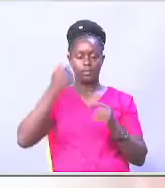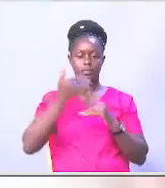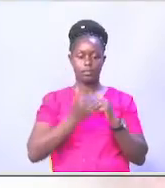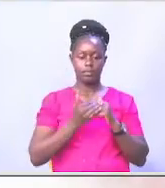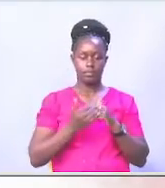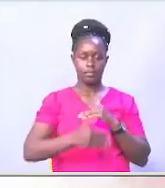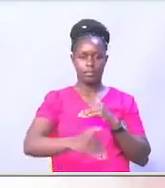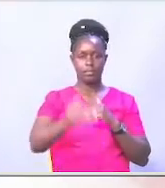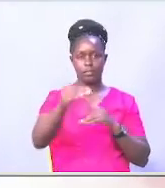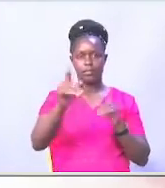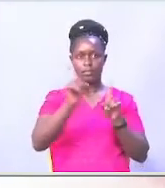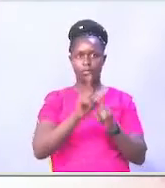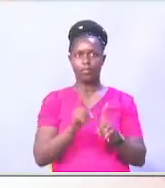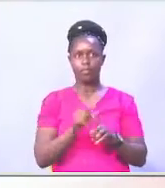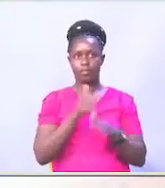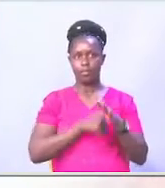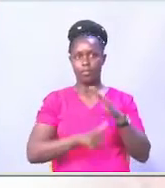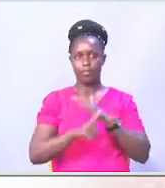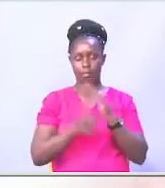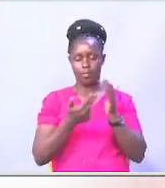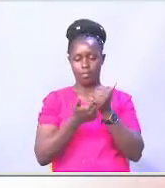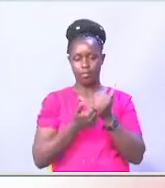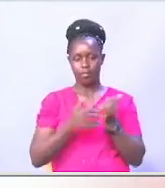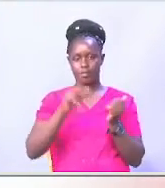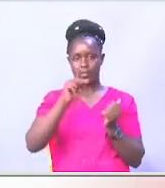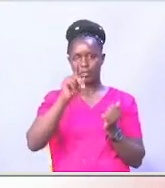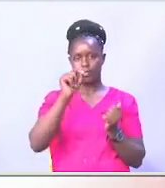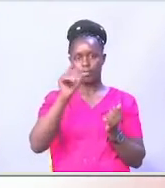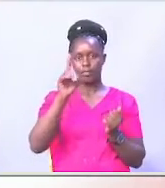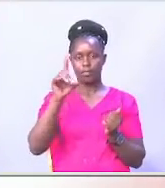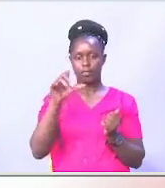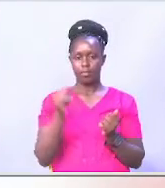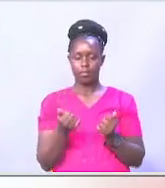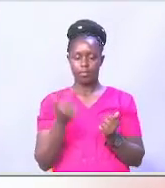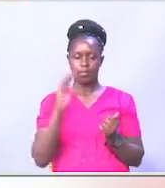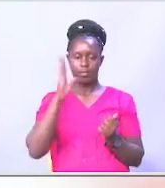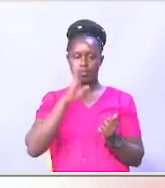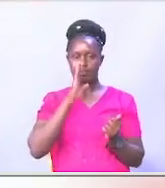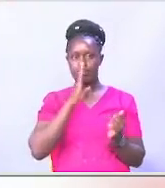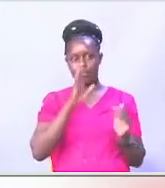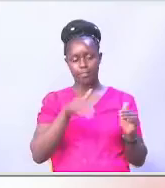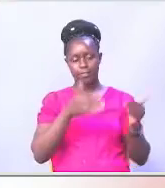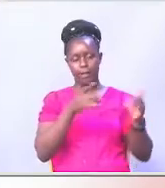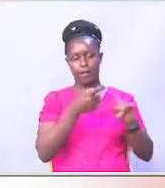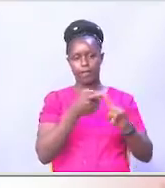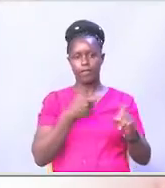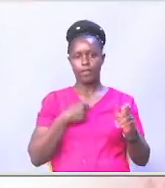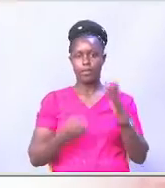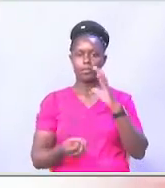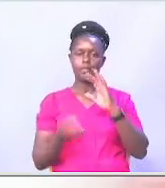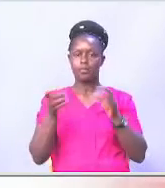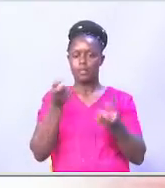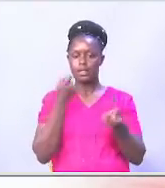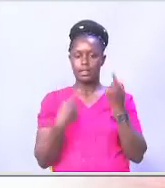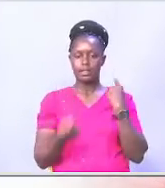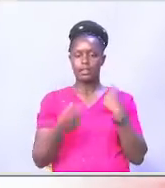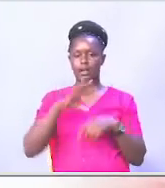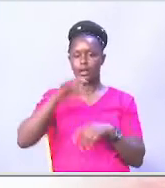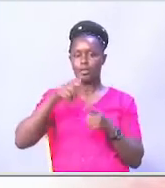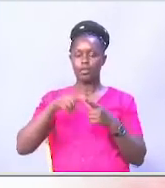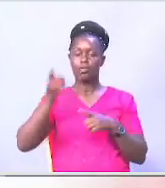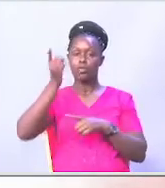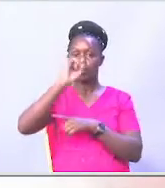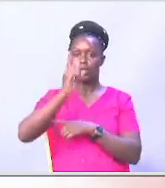export. Under the partnership, tea from KTDA managed factories will be transported from the tea growing counties to the Nairobi